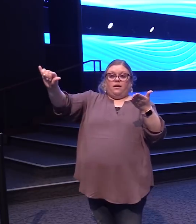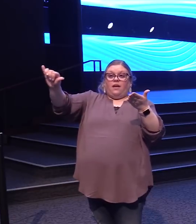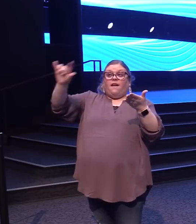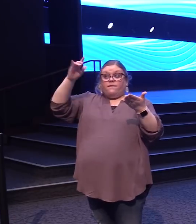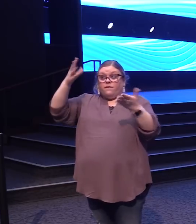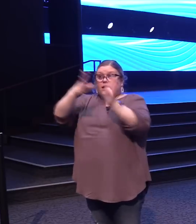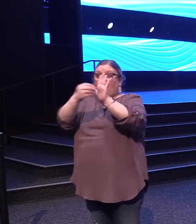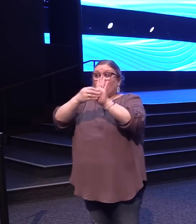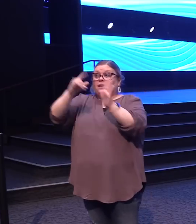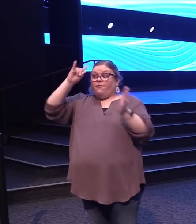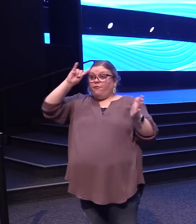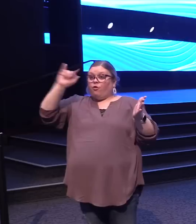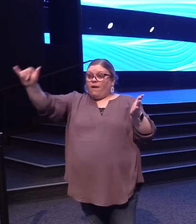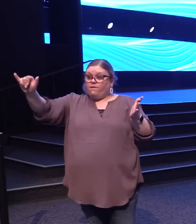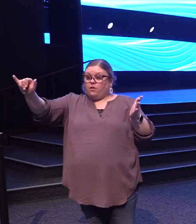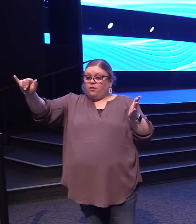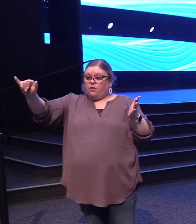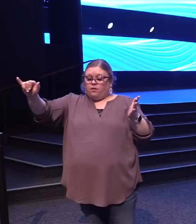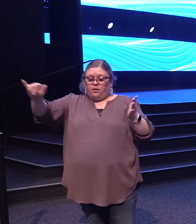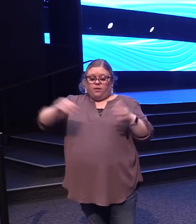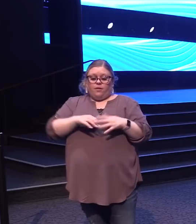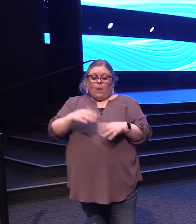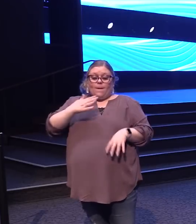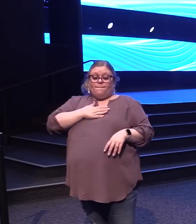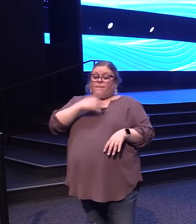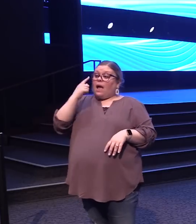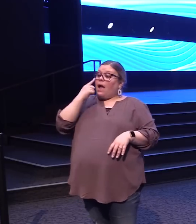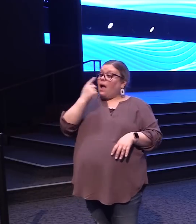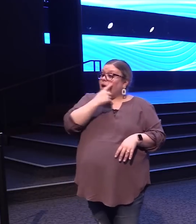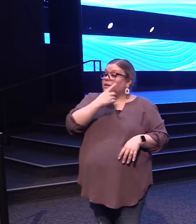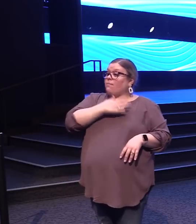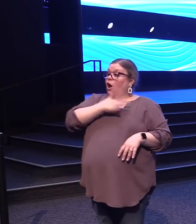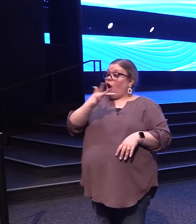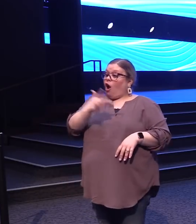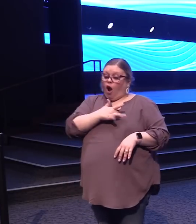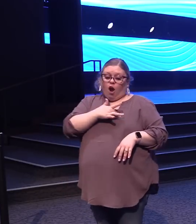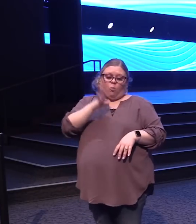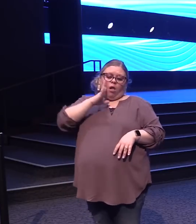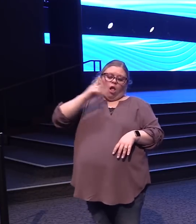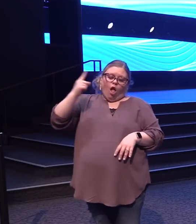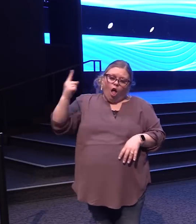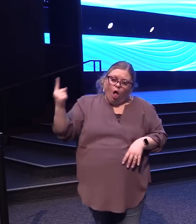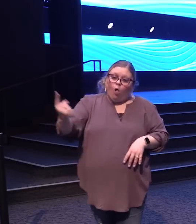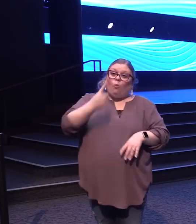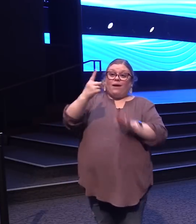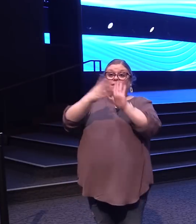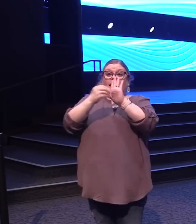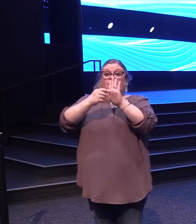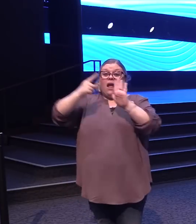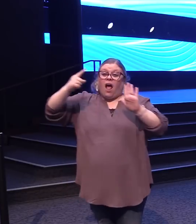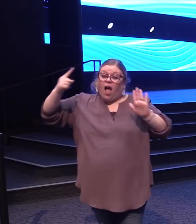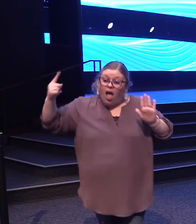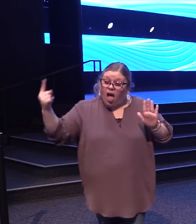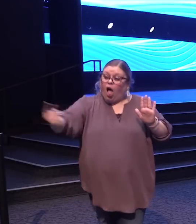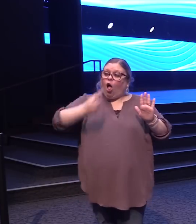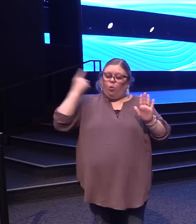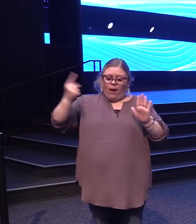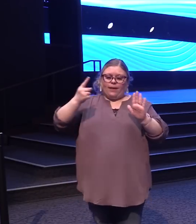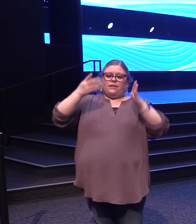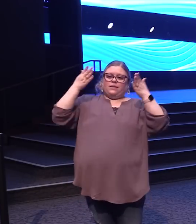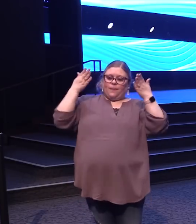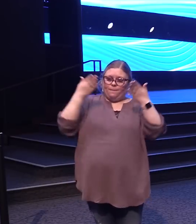say forever? Forever. My eyes and my heart will always, can we say always, be